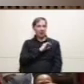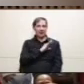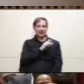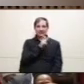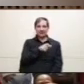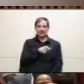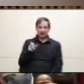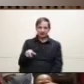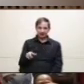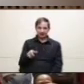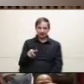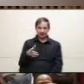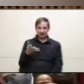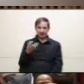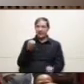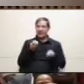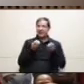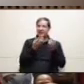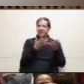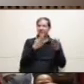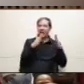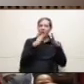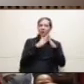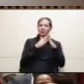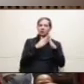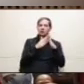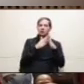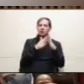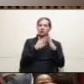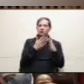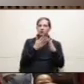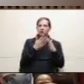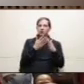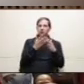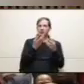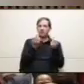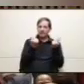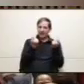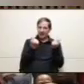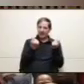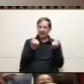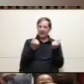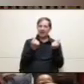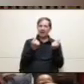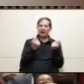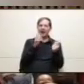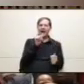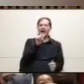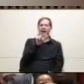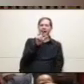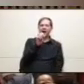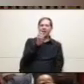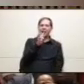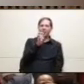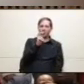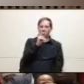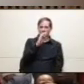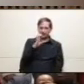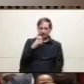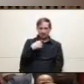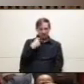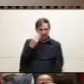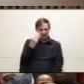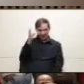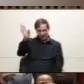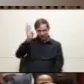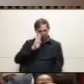is currently giving people housing allowances. We say direct that to us. Let us make the municipality viable. Give us the money. You